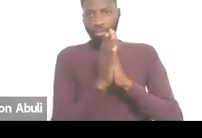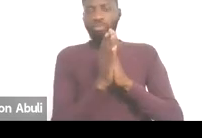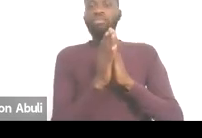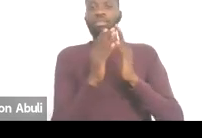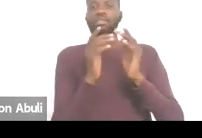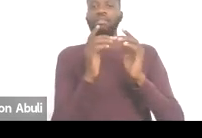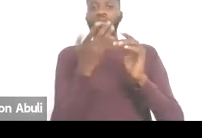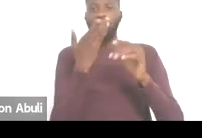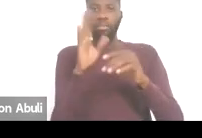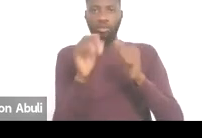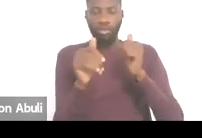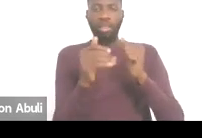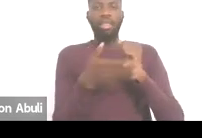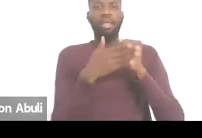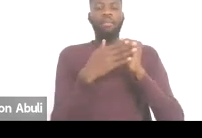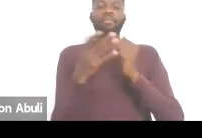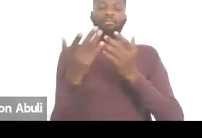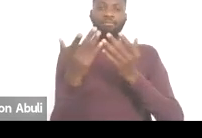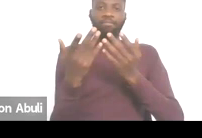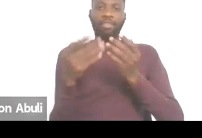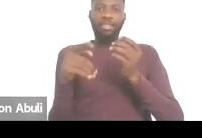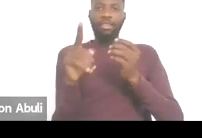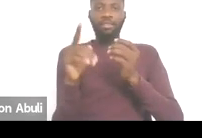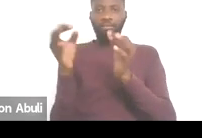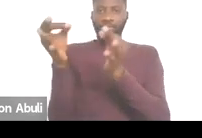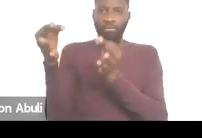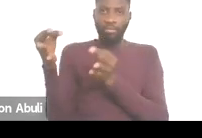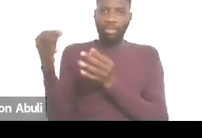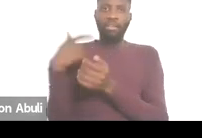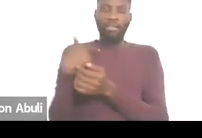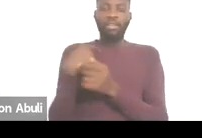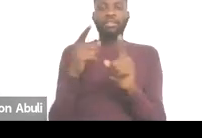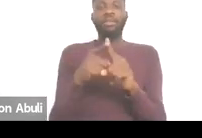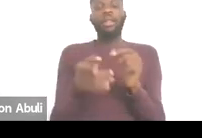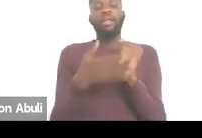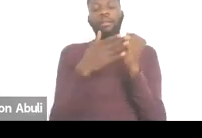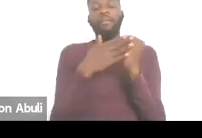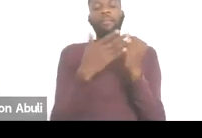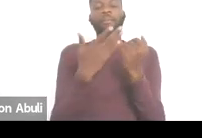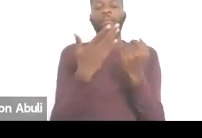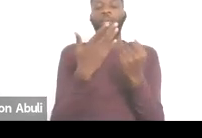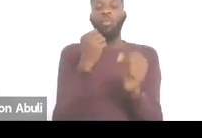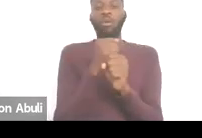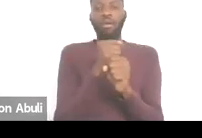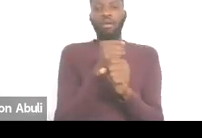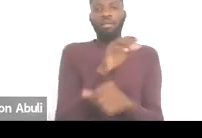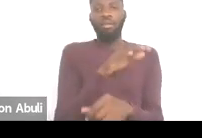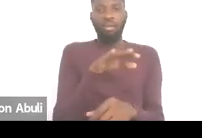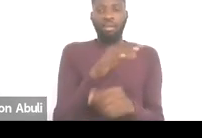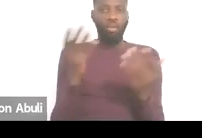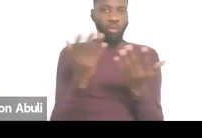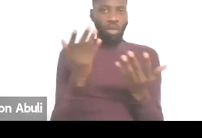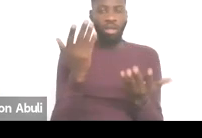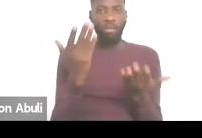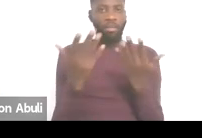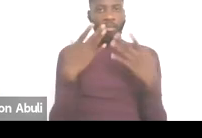keeps you accountable. It also helps you to work on areas that maybe the interviewers or